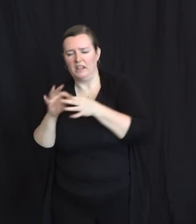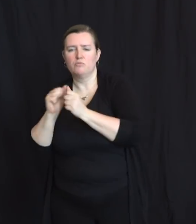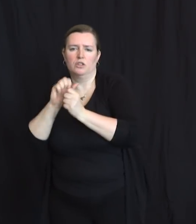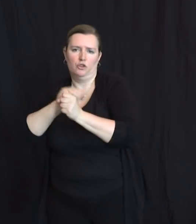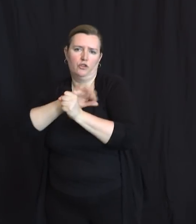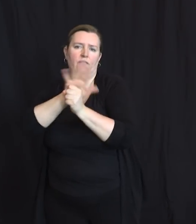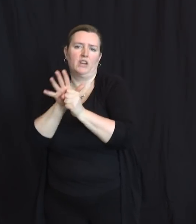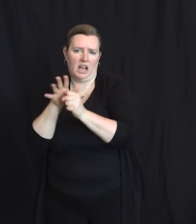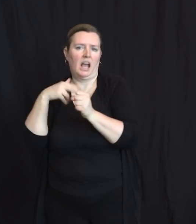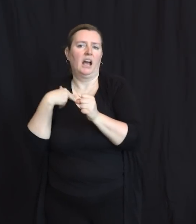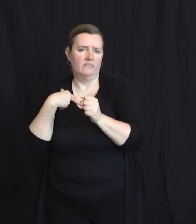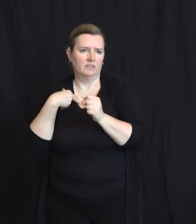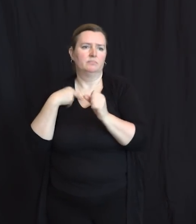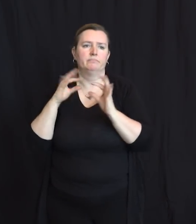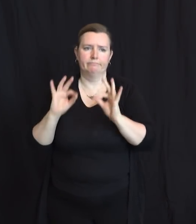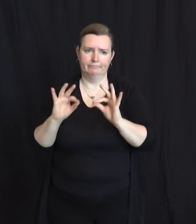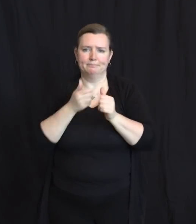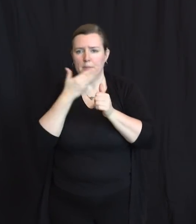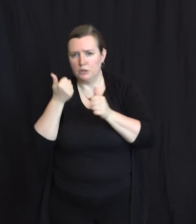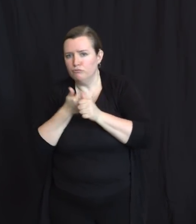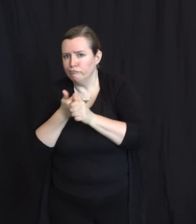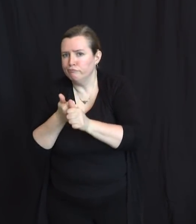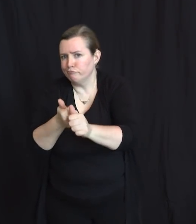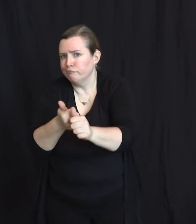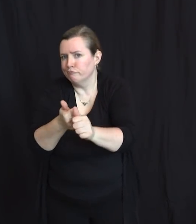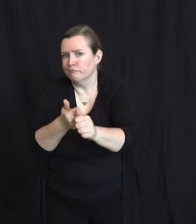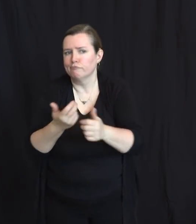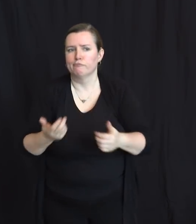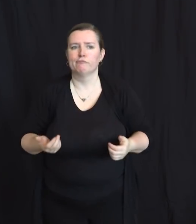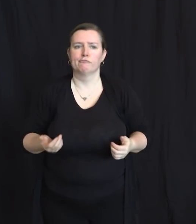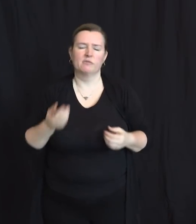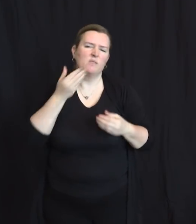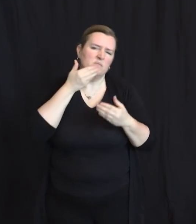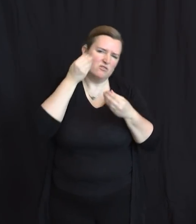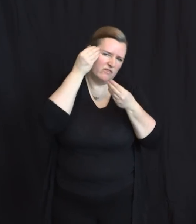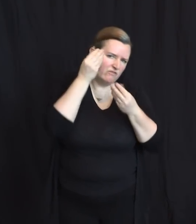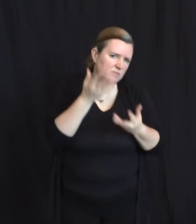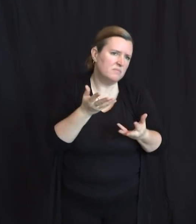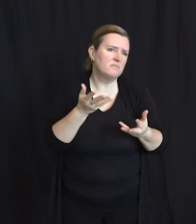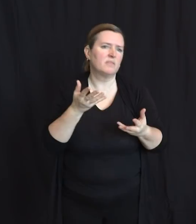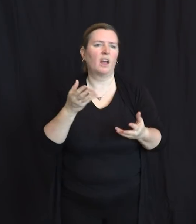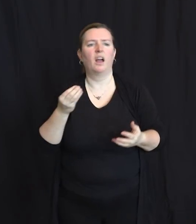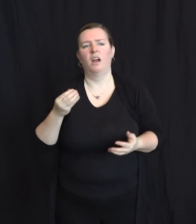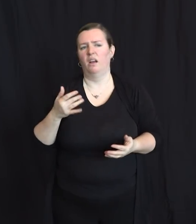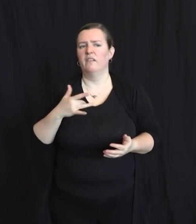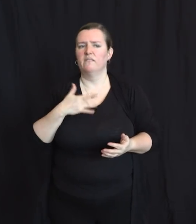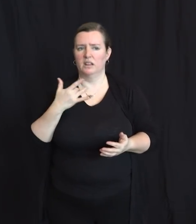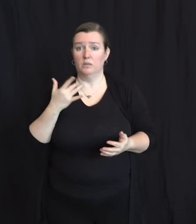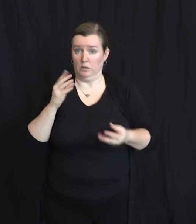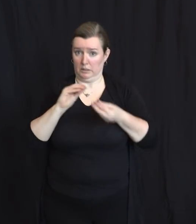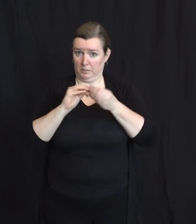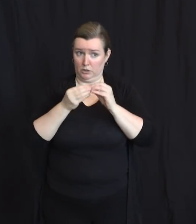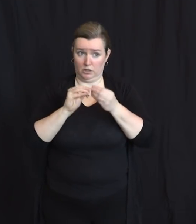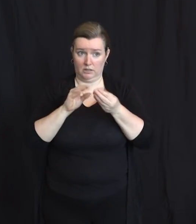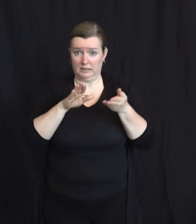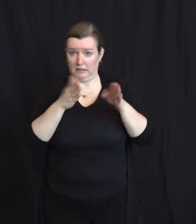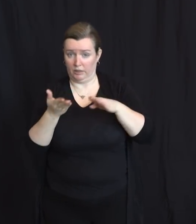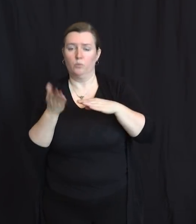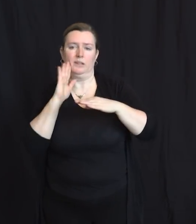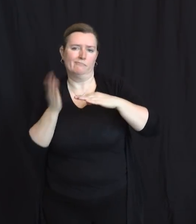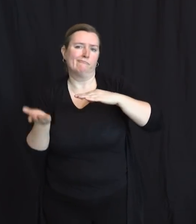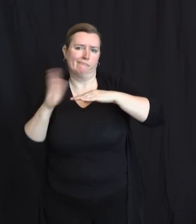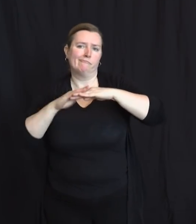We do expect that you will see on our dashboard an increase in the number of deaths because we are including